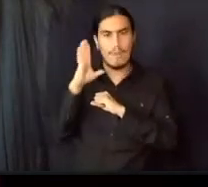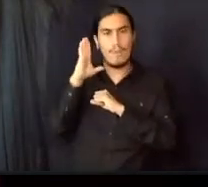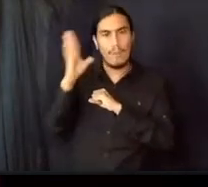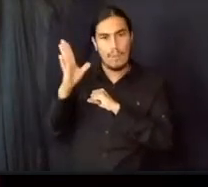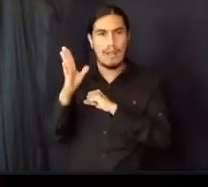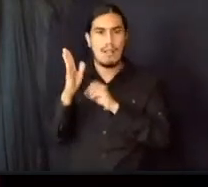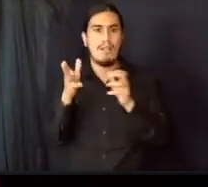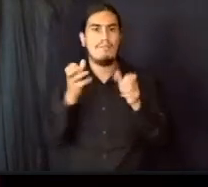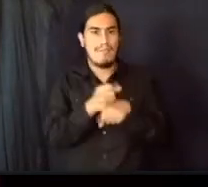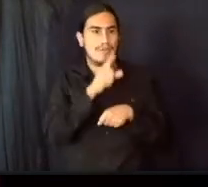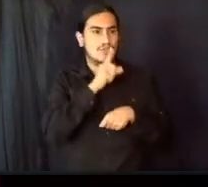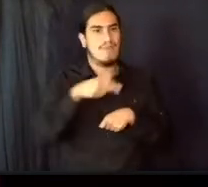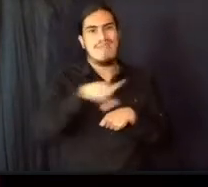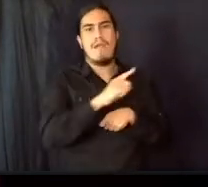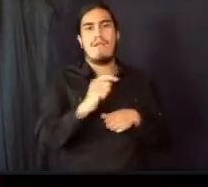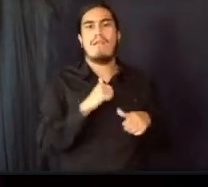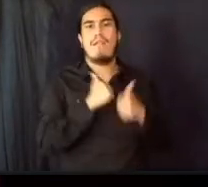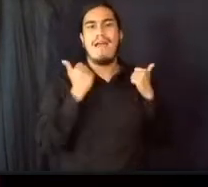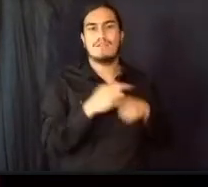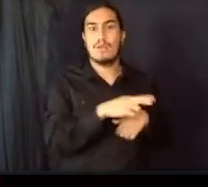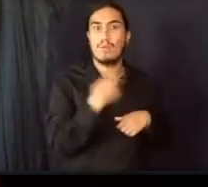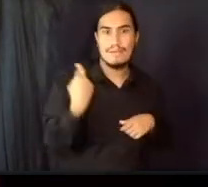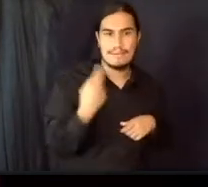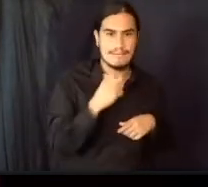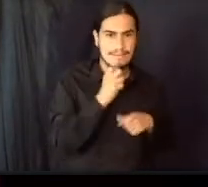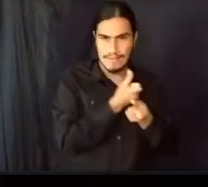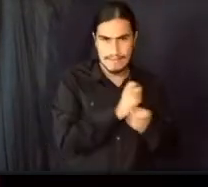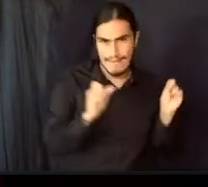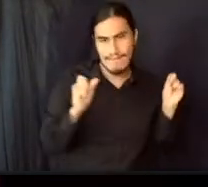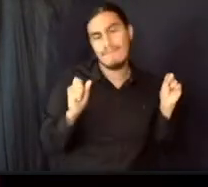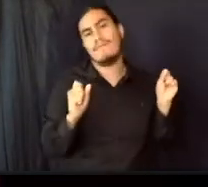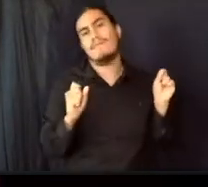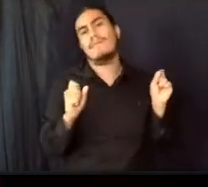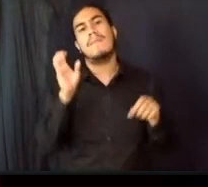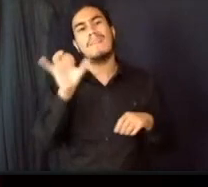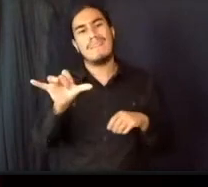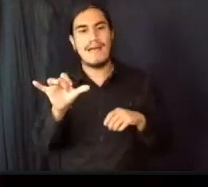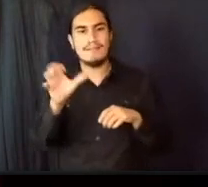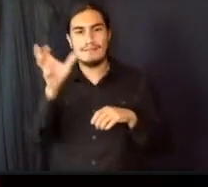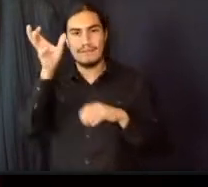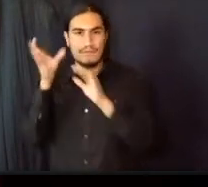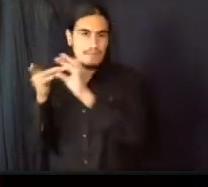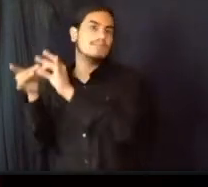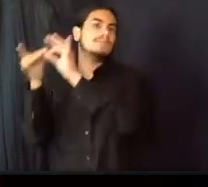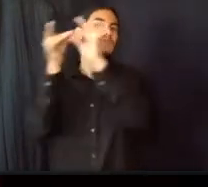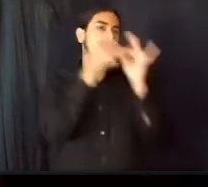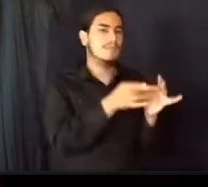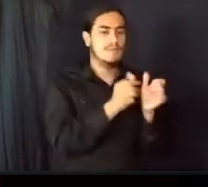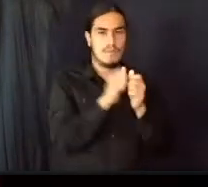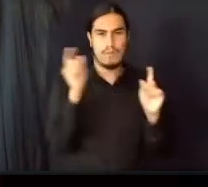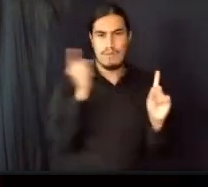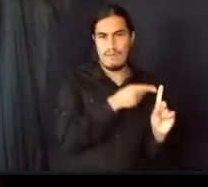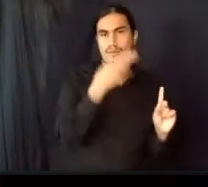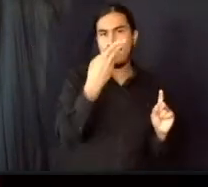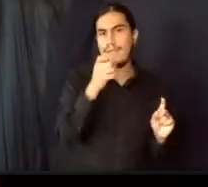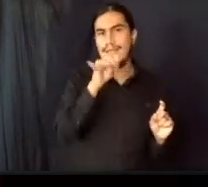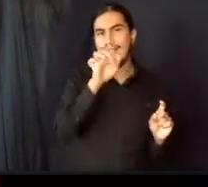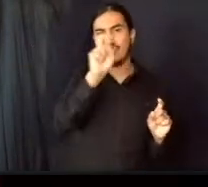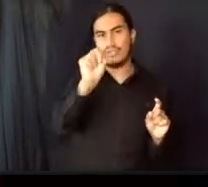risk. This is the continuity of the Haitian Revolution. Their fugitive